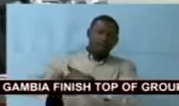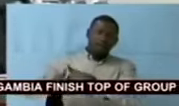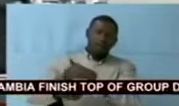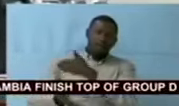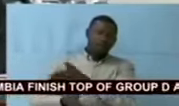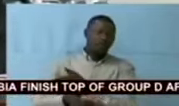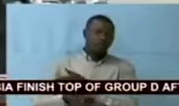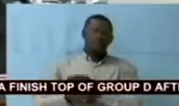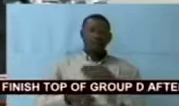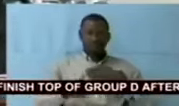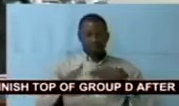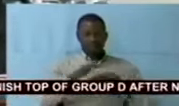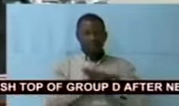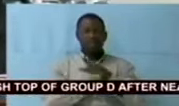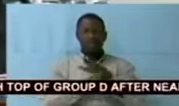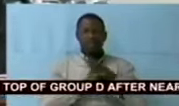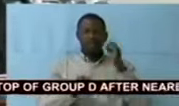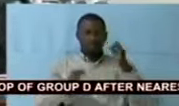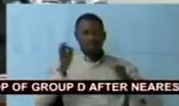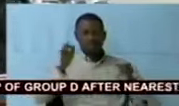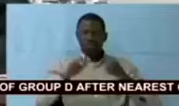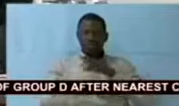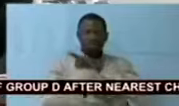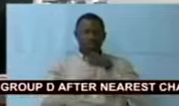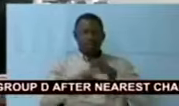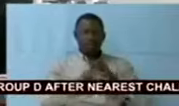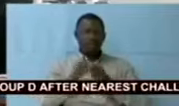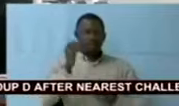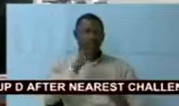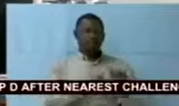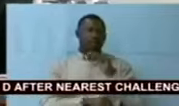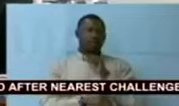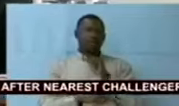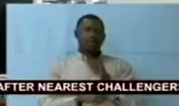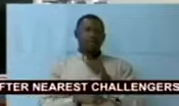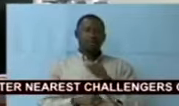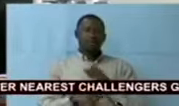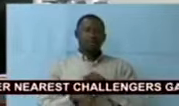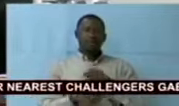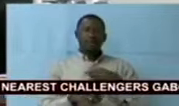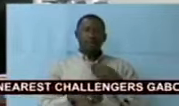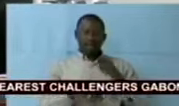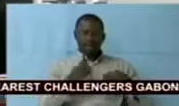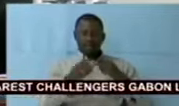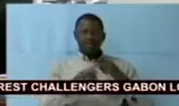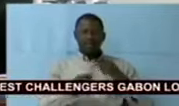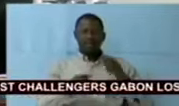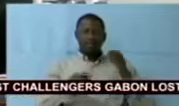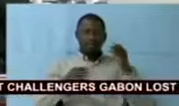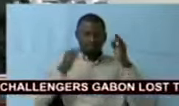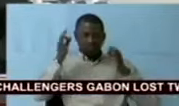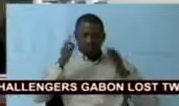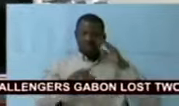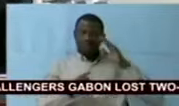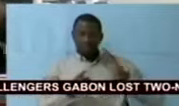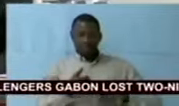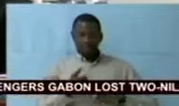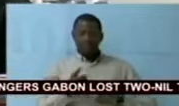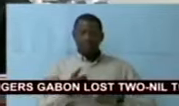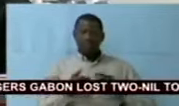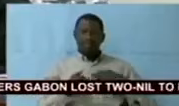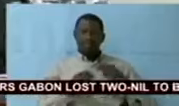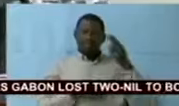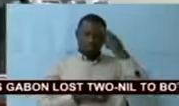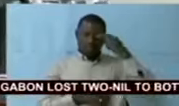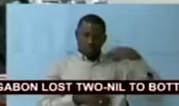went to the court, and came back at the end of the case. And I was going home